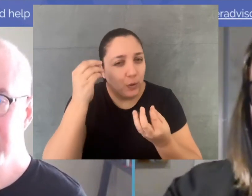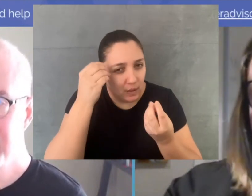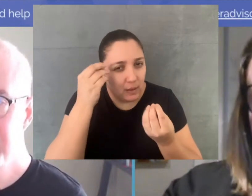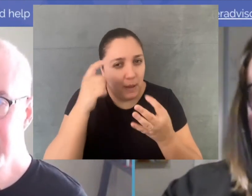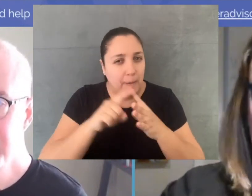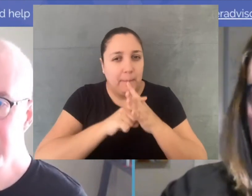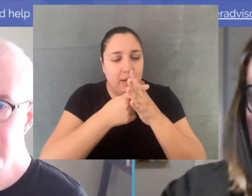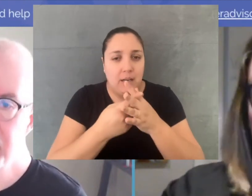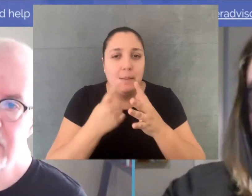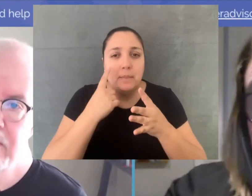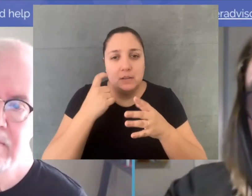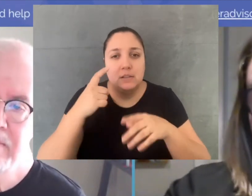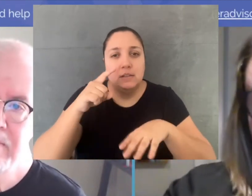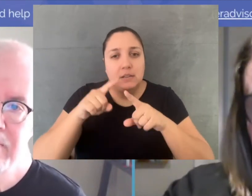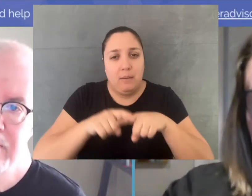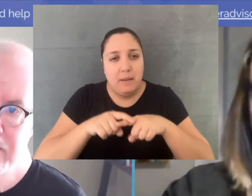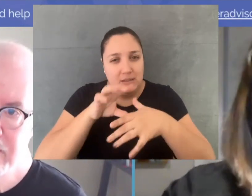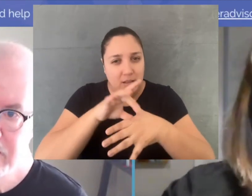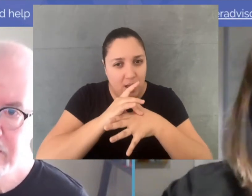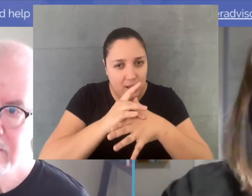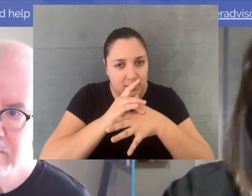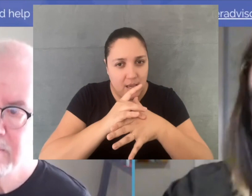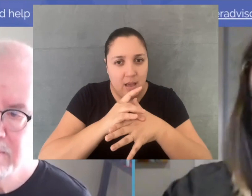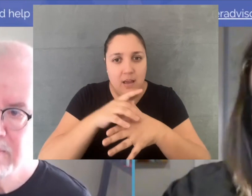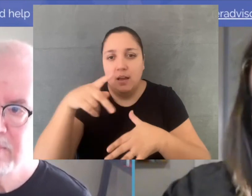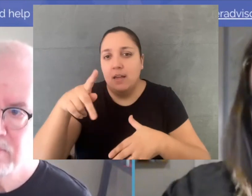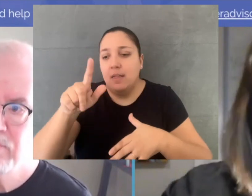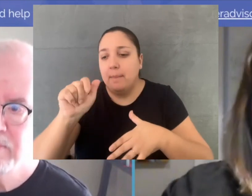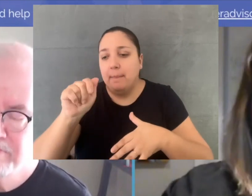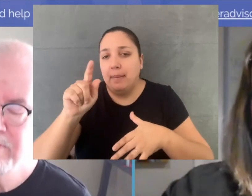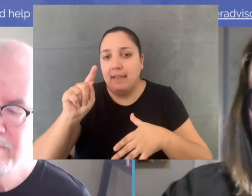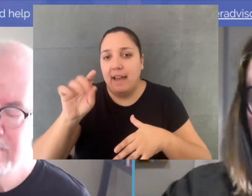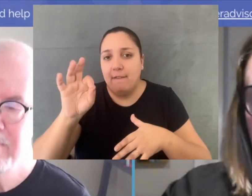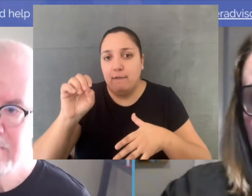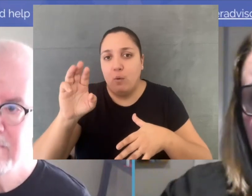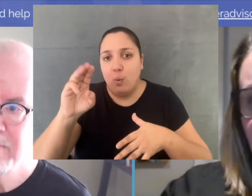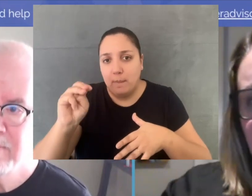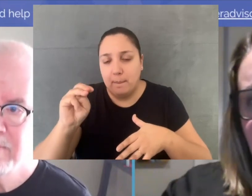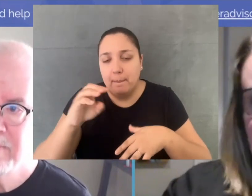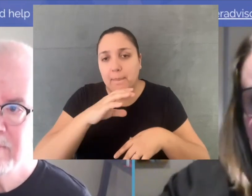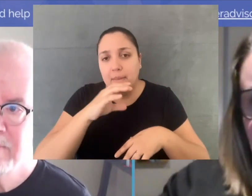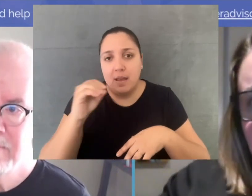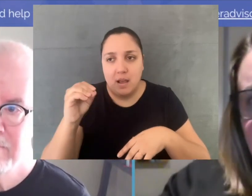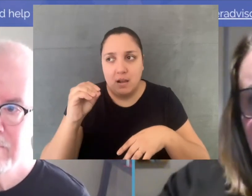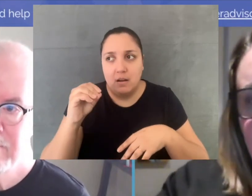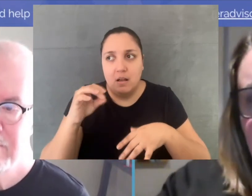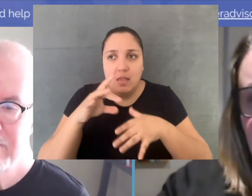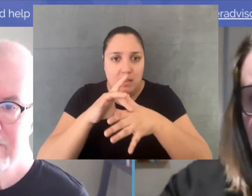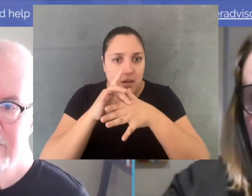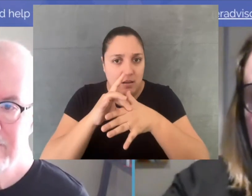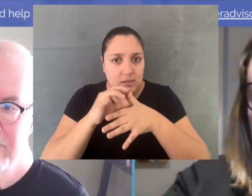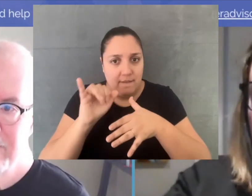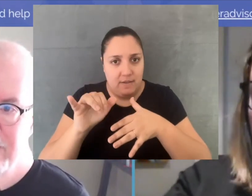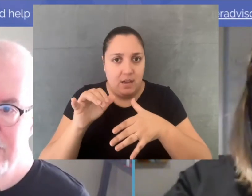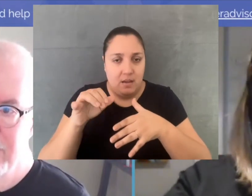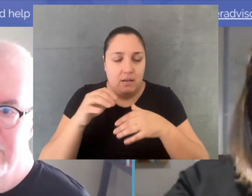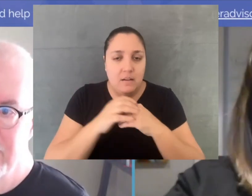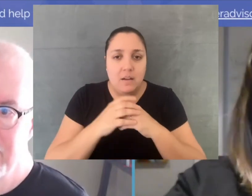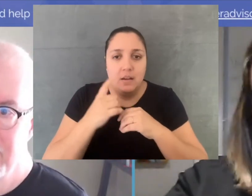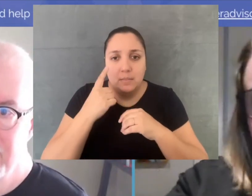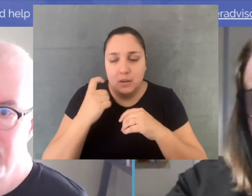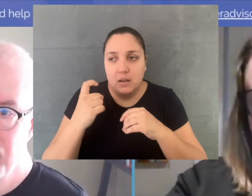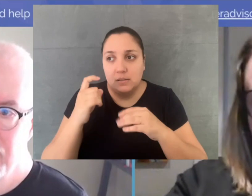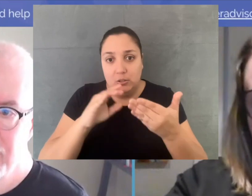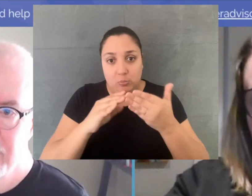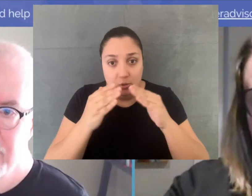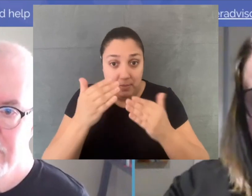because it really does depend on the content, the platform, and the audience of that platform. If it's a community that is